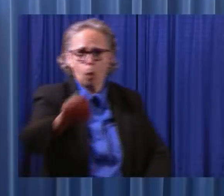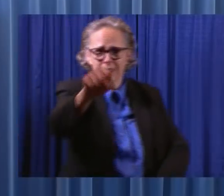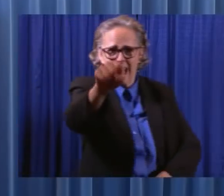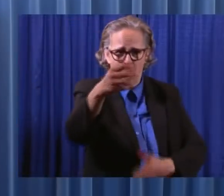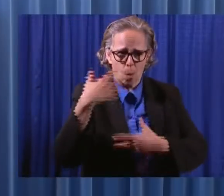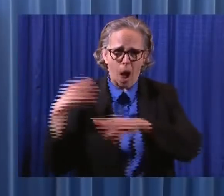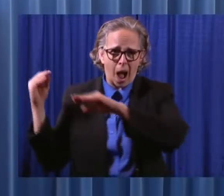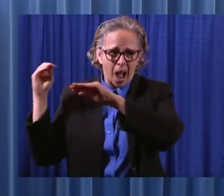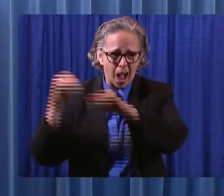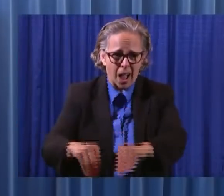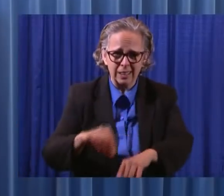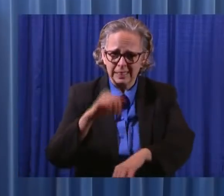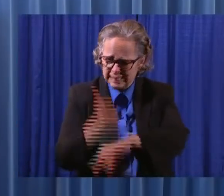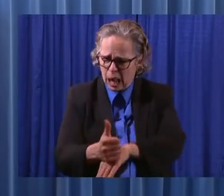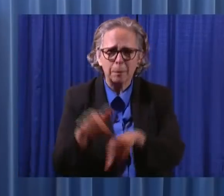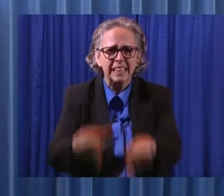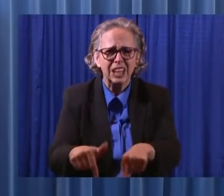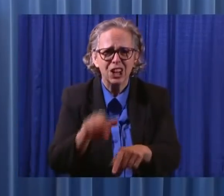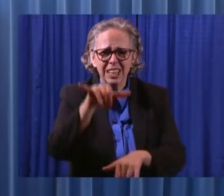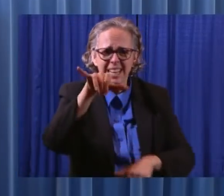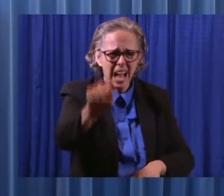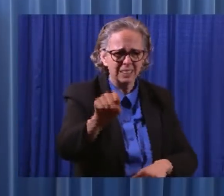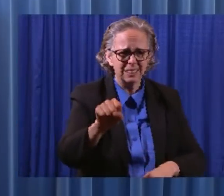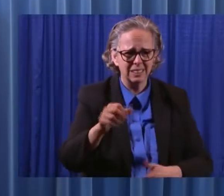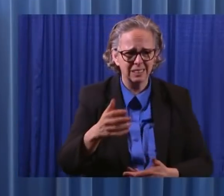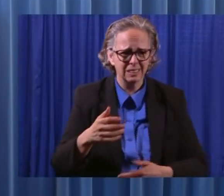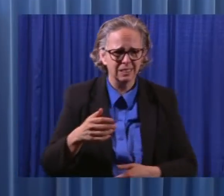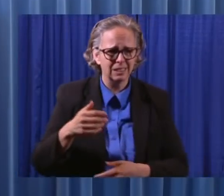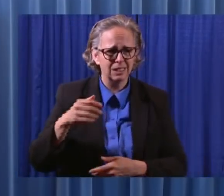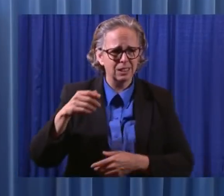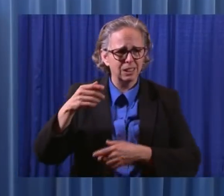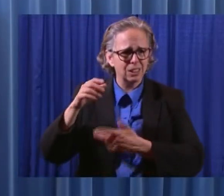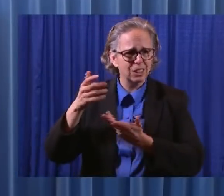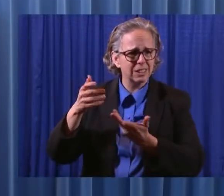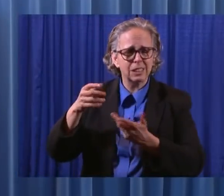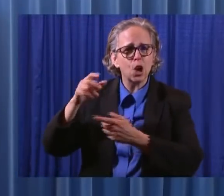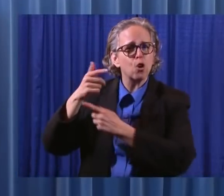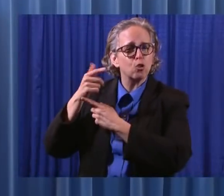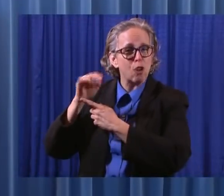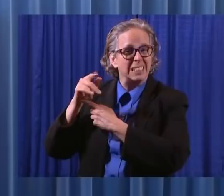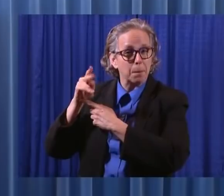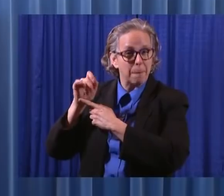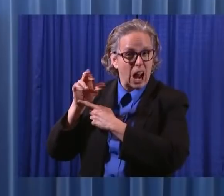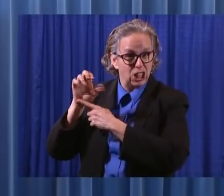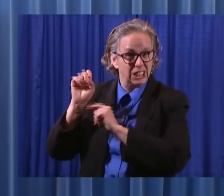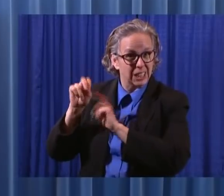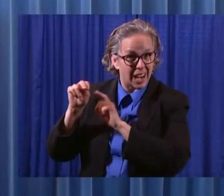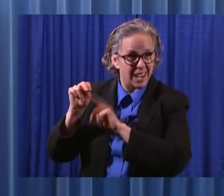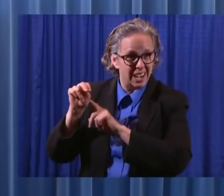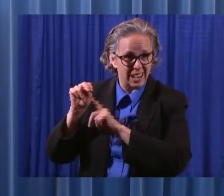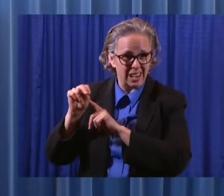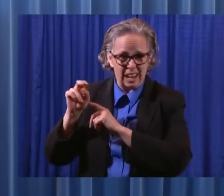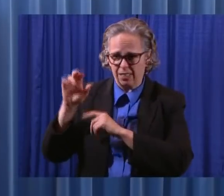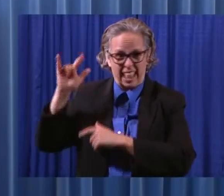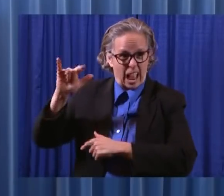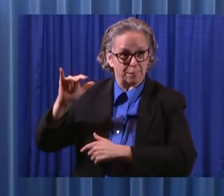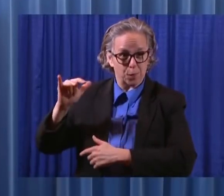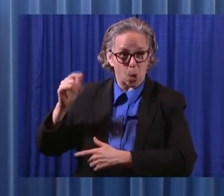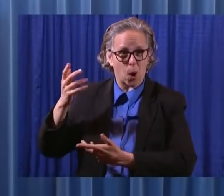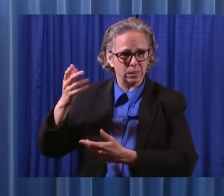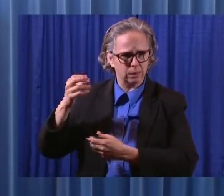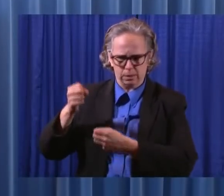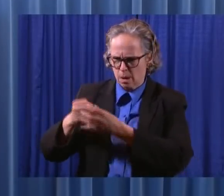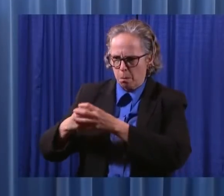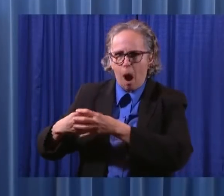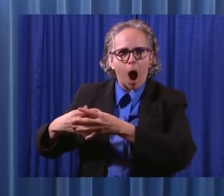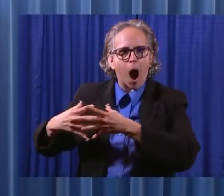We have seen Wright-Patterson continue to grow. It is the brains of the Air Force. We have